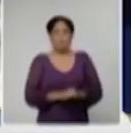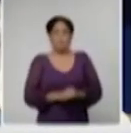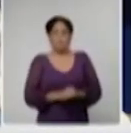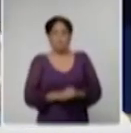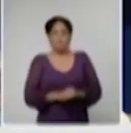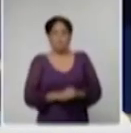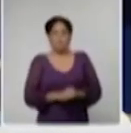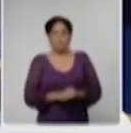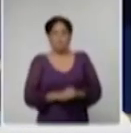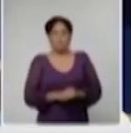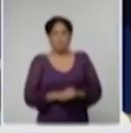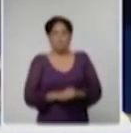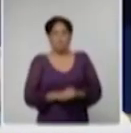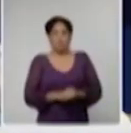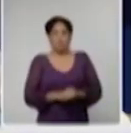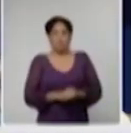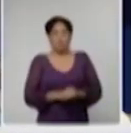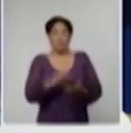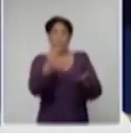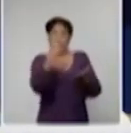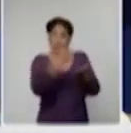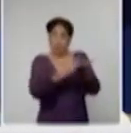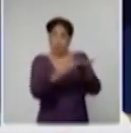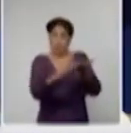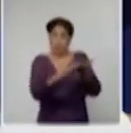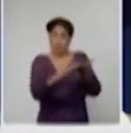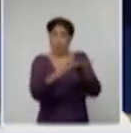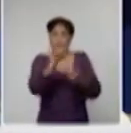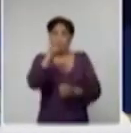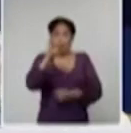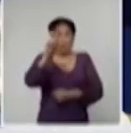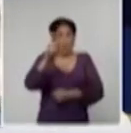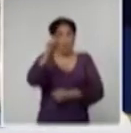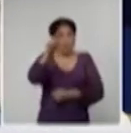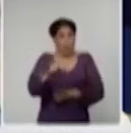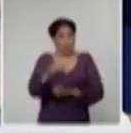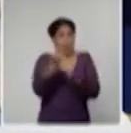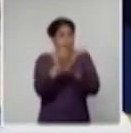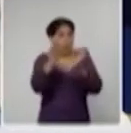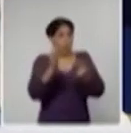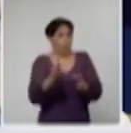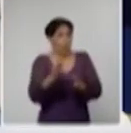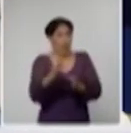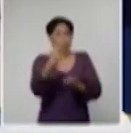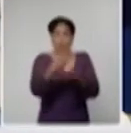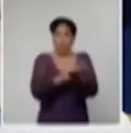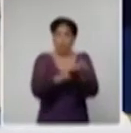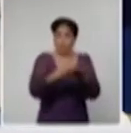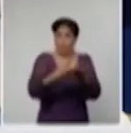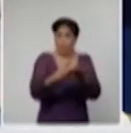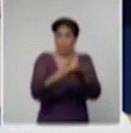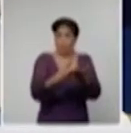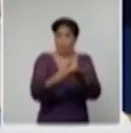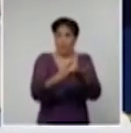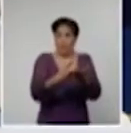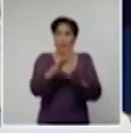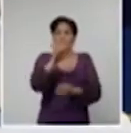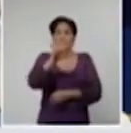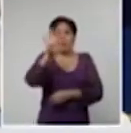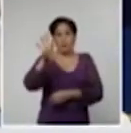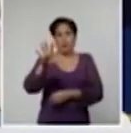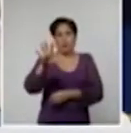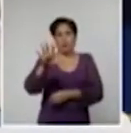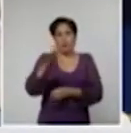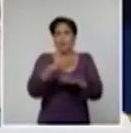be spreading the disease. And that's why all the protection measures are